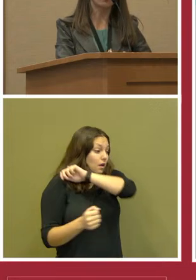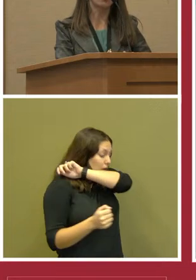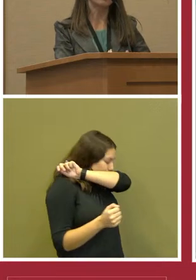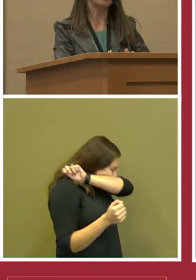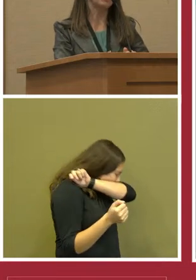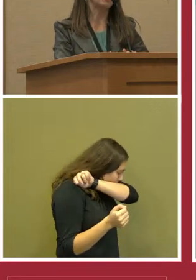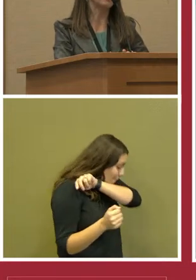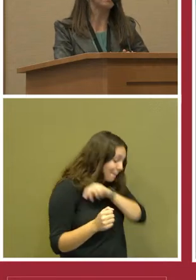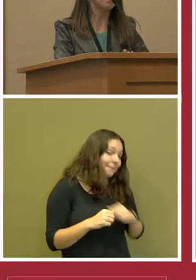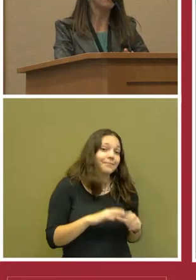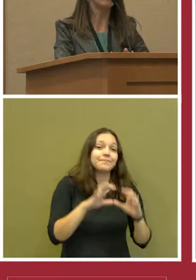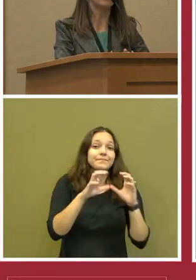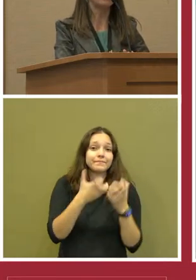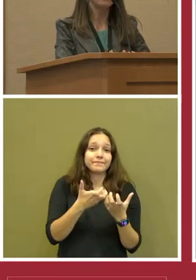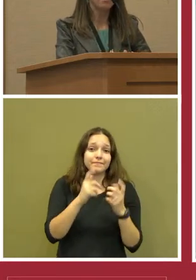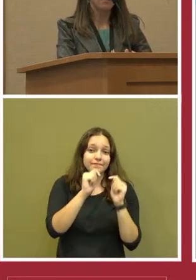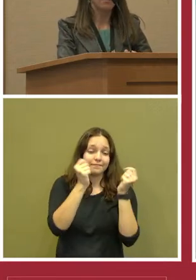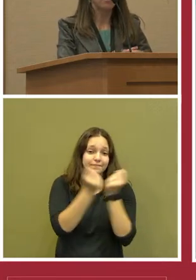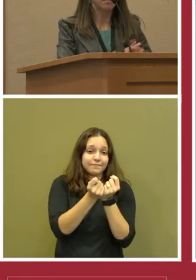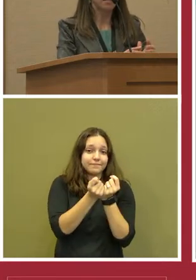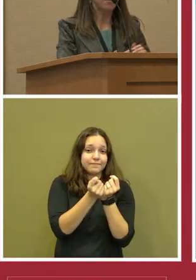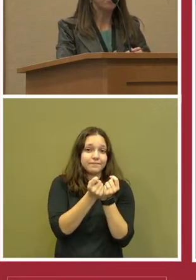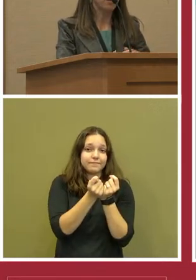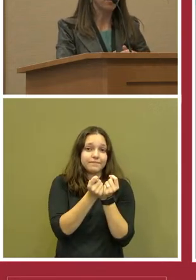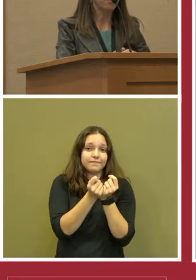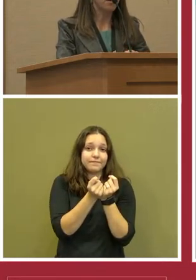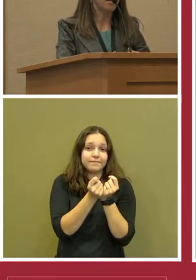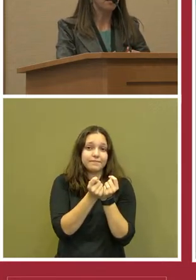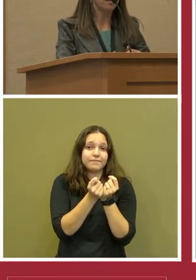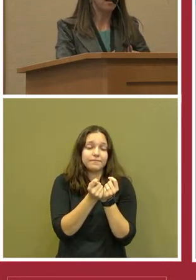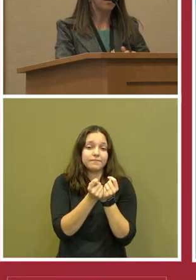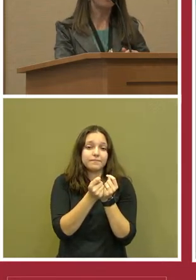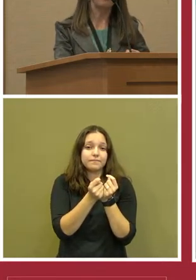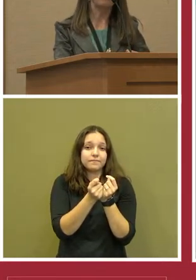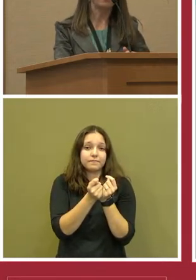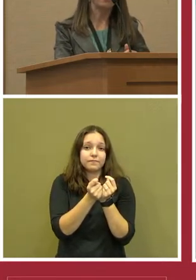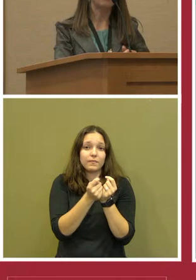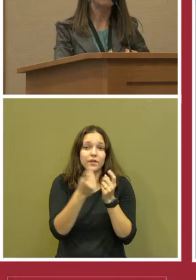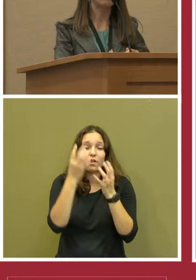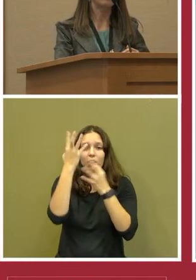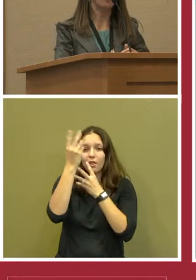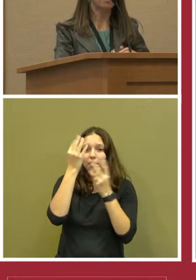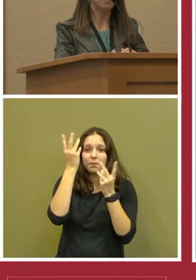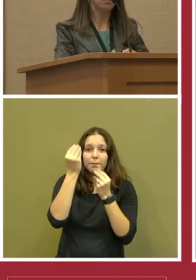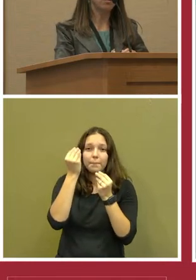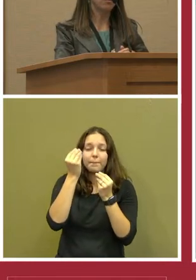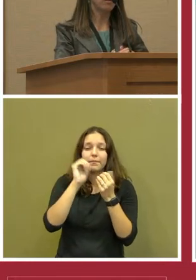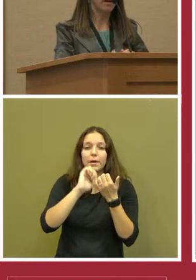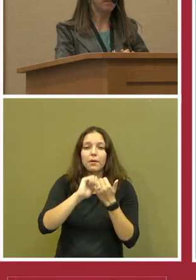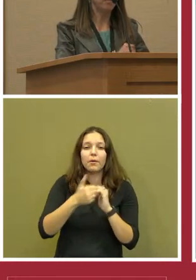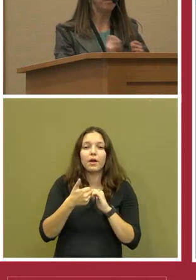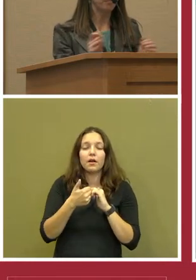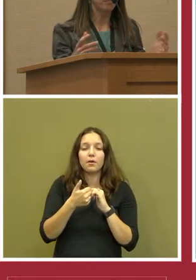sort of our core planning team that got together and thought a lot about how we wanted